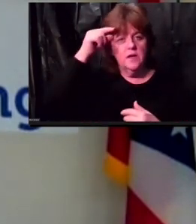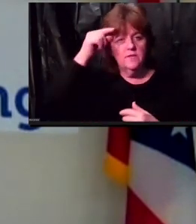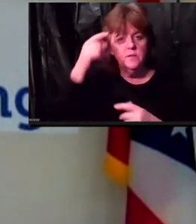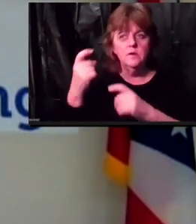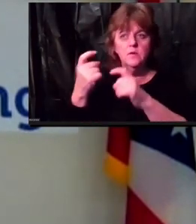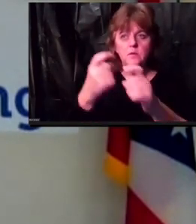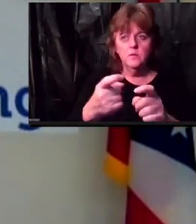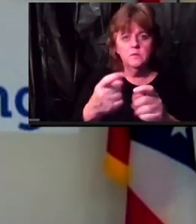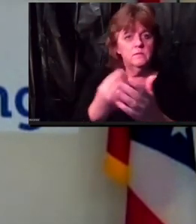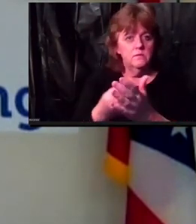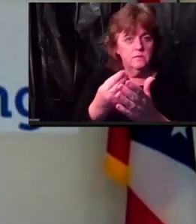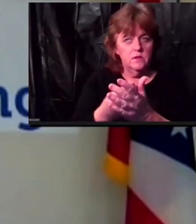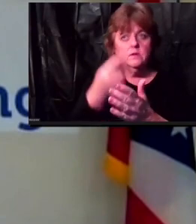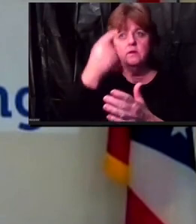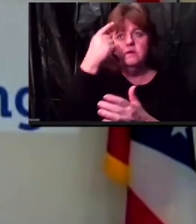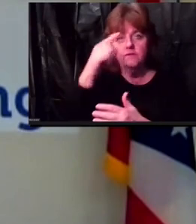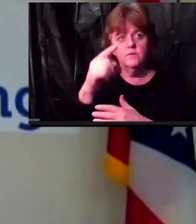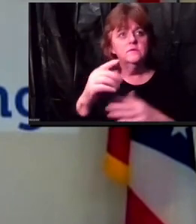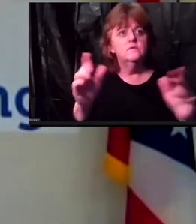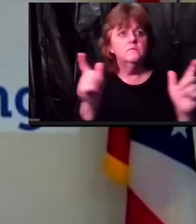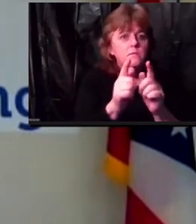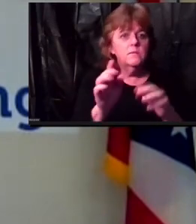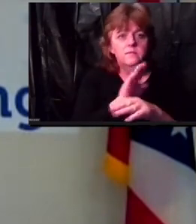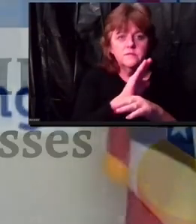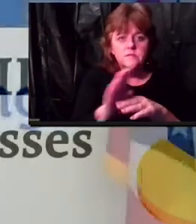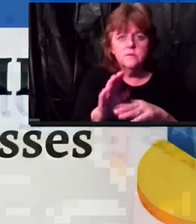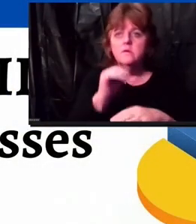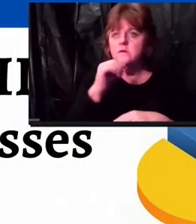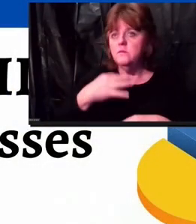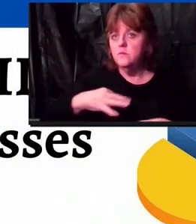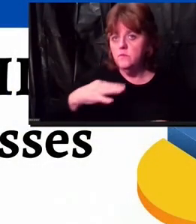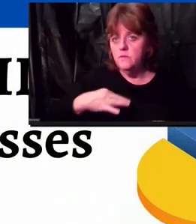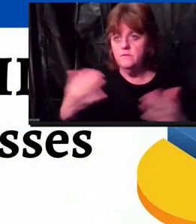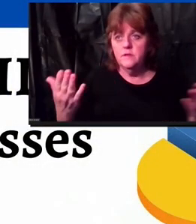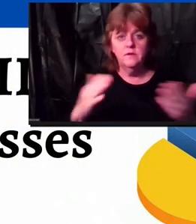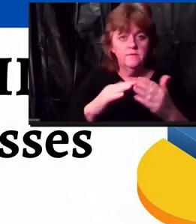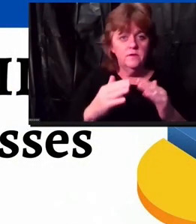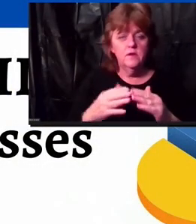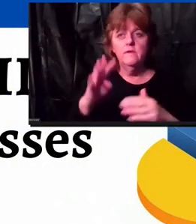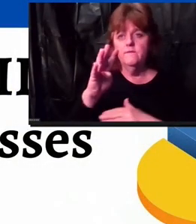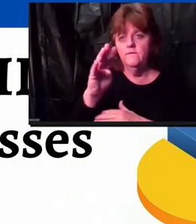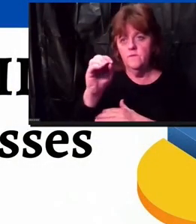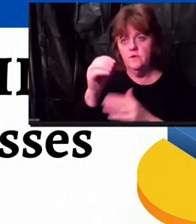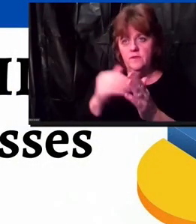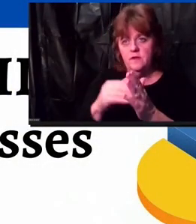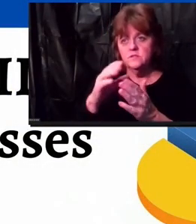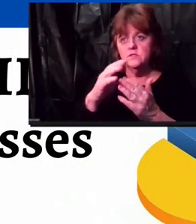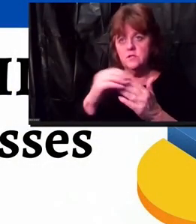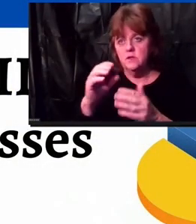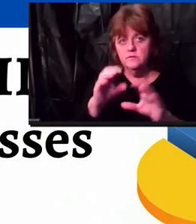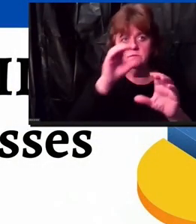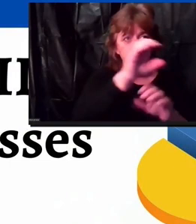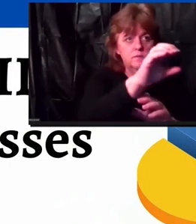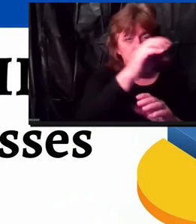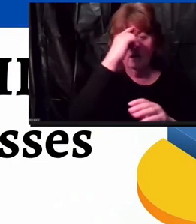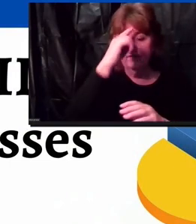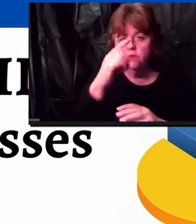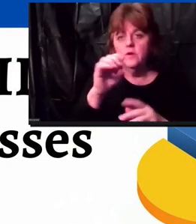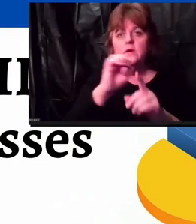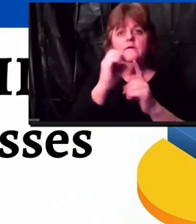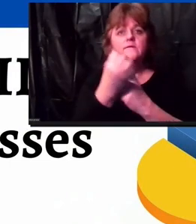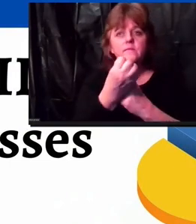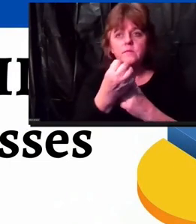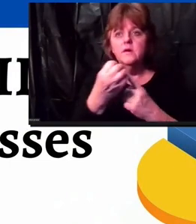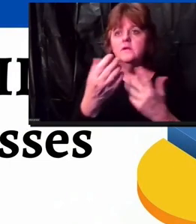small businesses and nonprofits here in the village. We have set aside $40,000 for environmental condition improvement